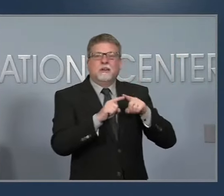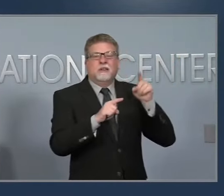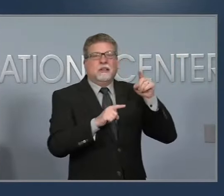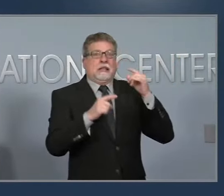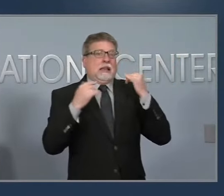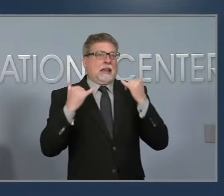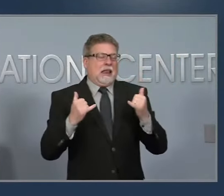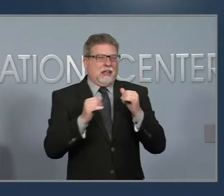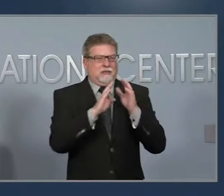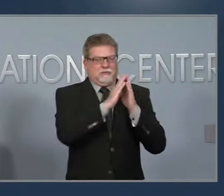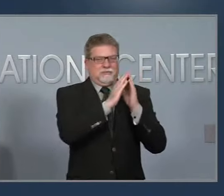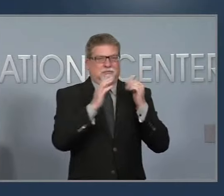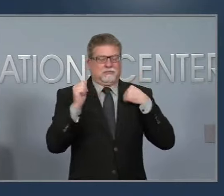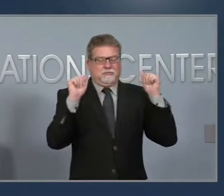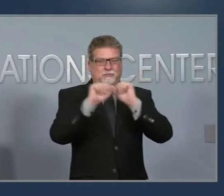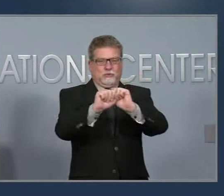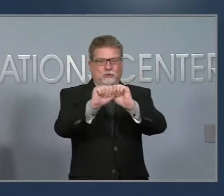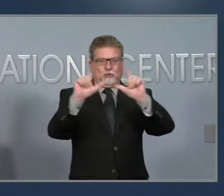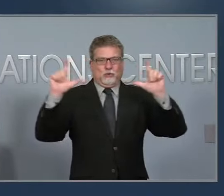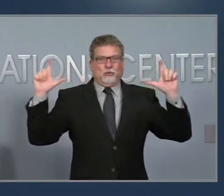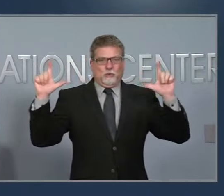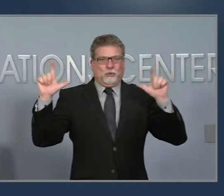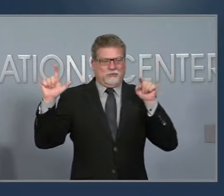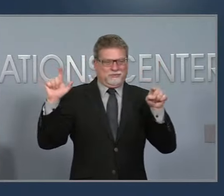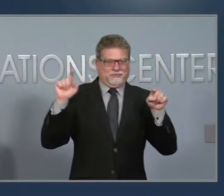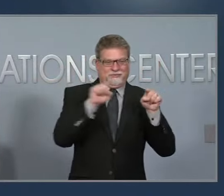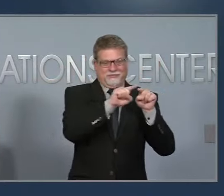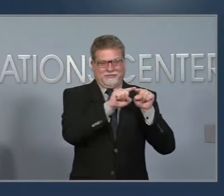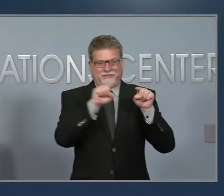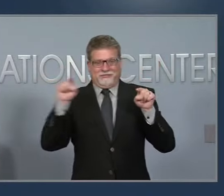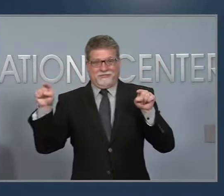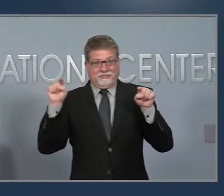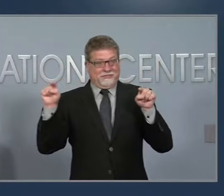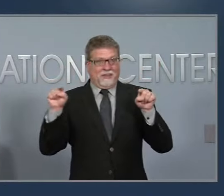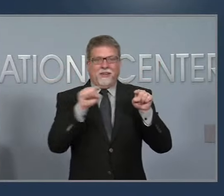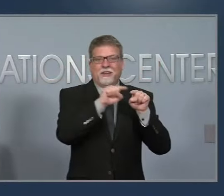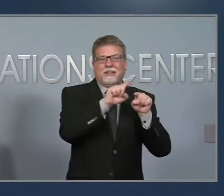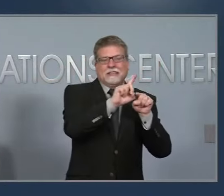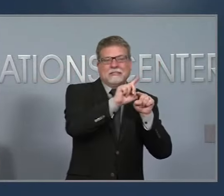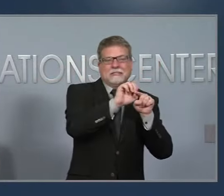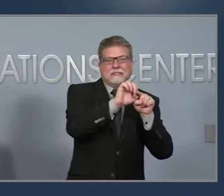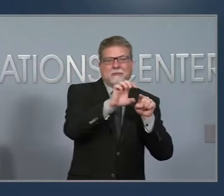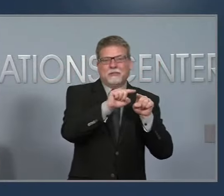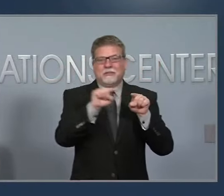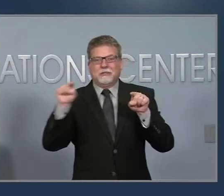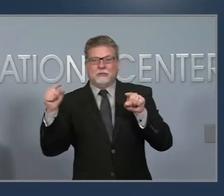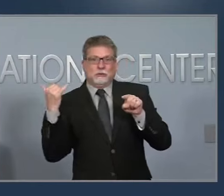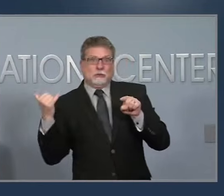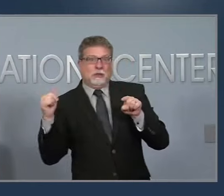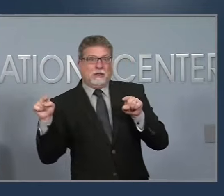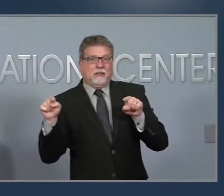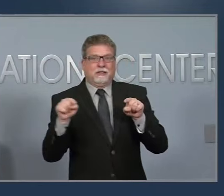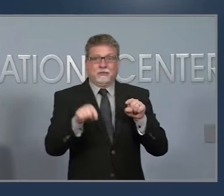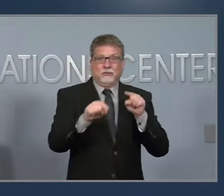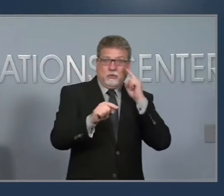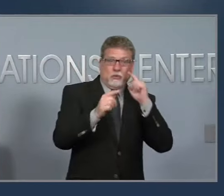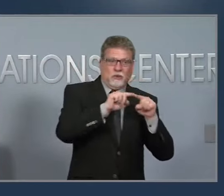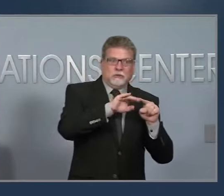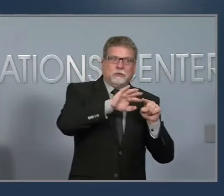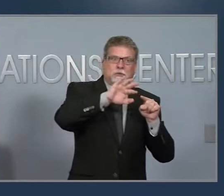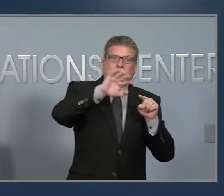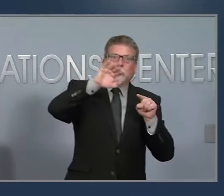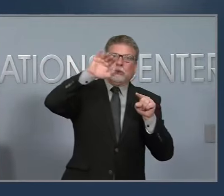just the last few weeks. On this graph, we are looking at cases from December through today. You can see that cases have come